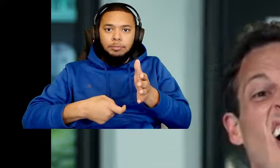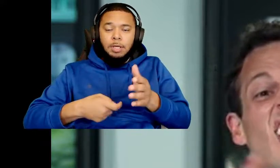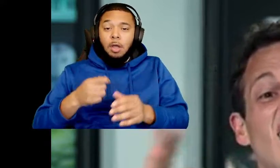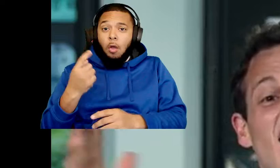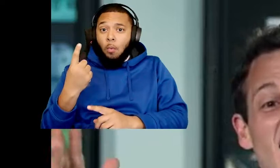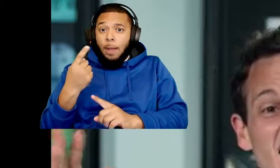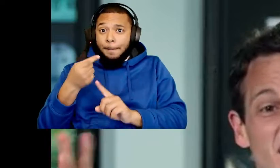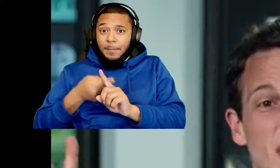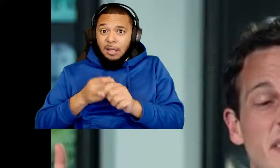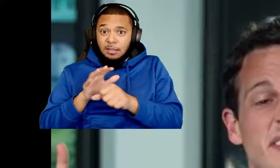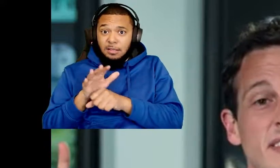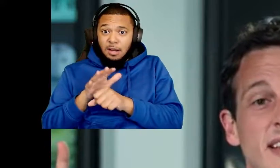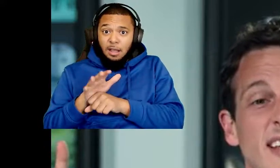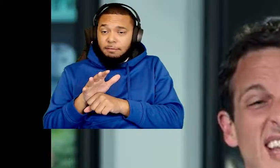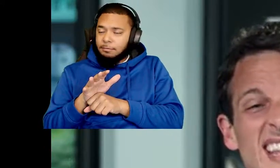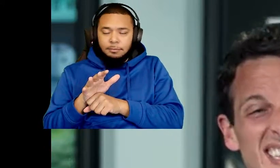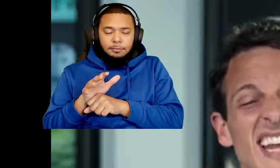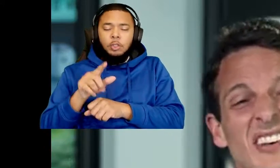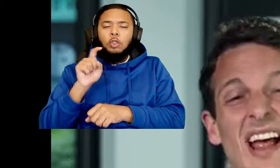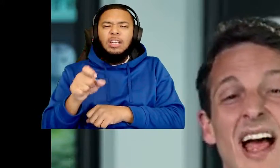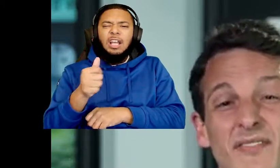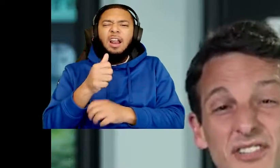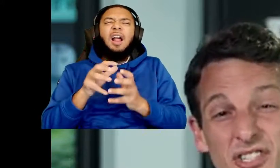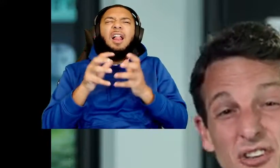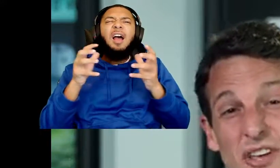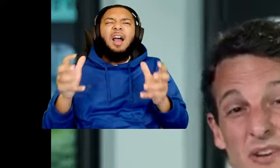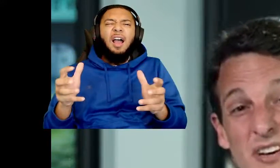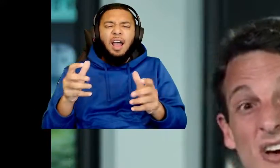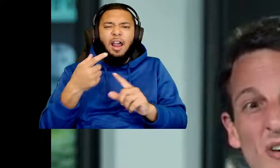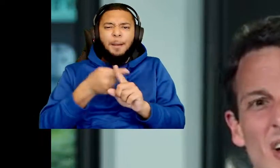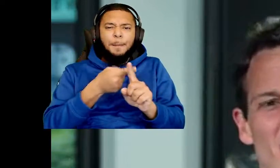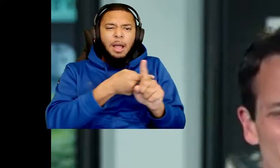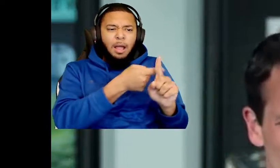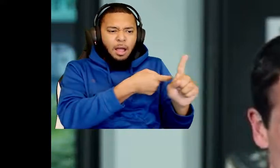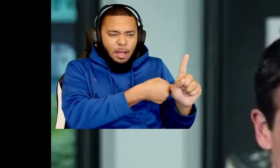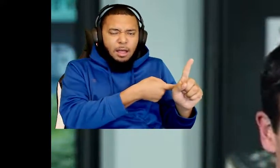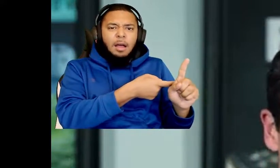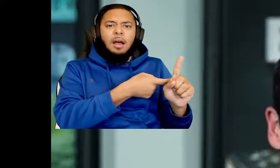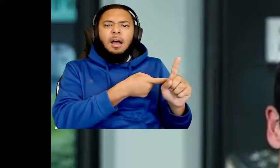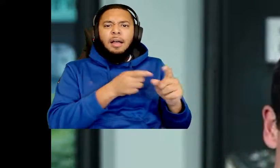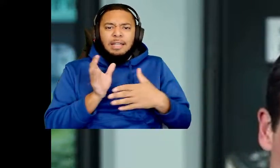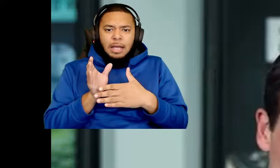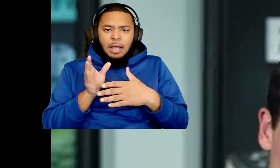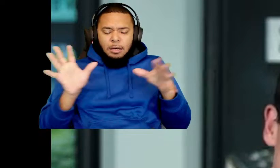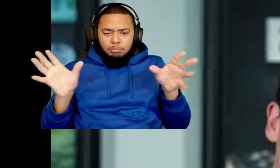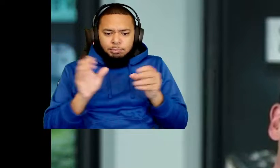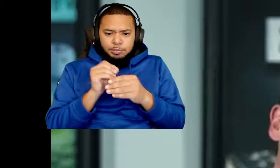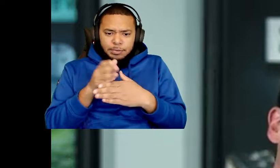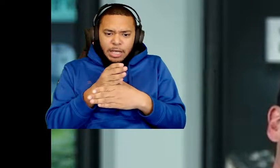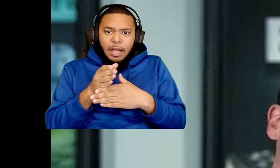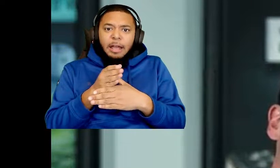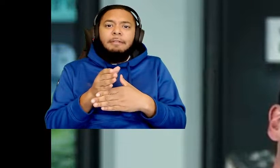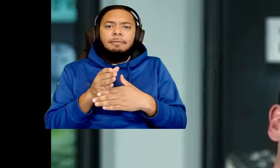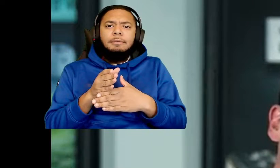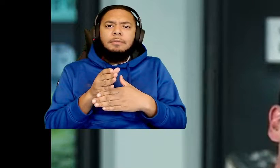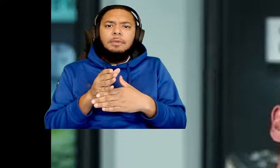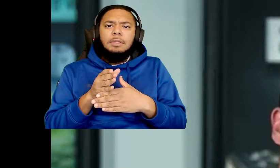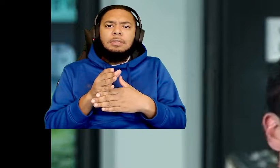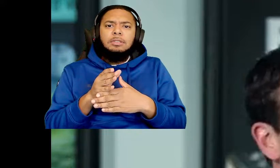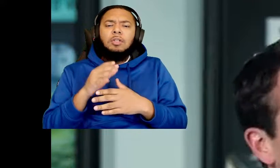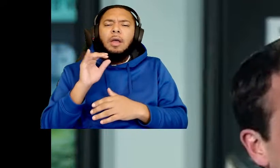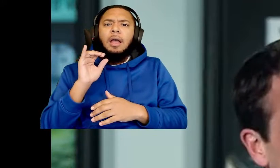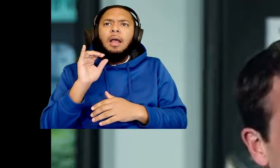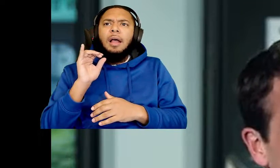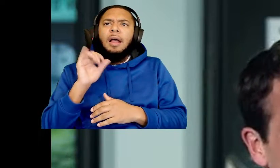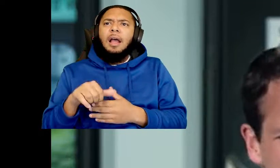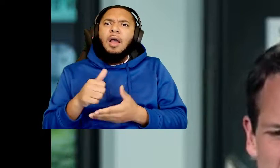take a lot of months and then take their average so that we know, what is our electric bill going to